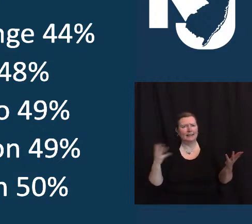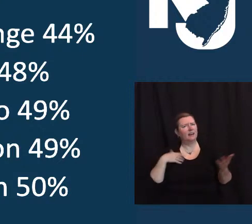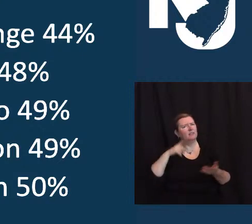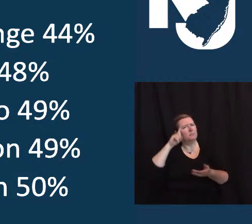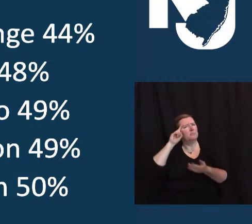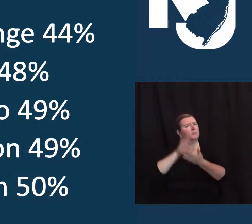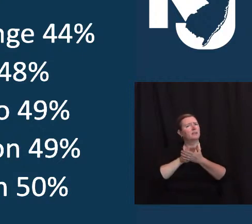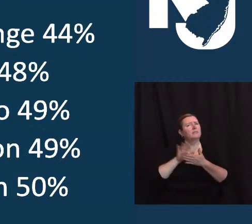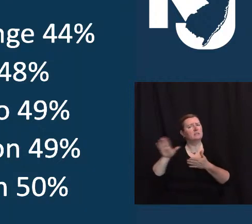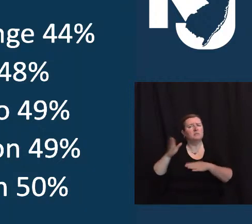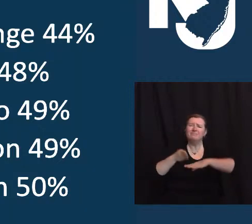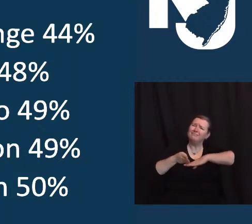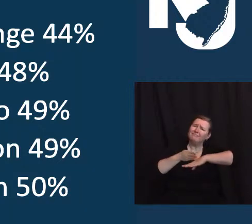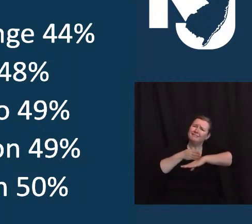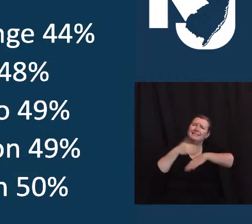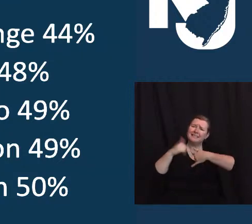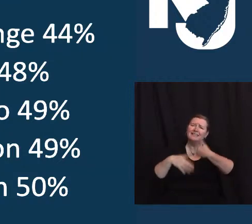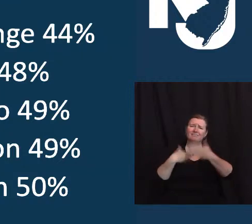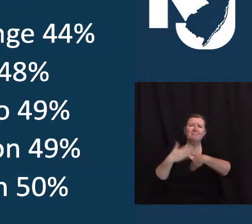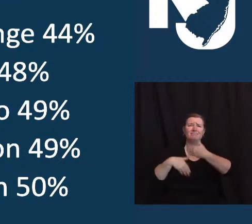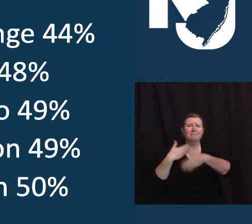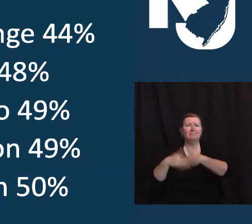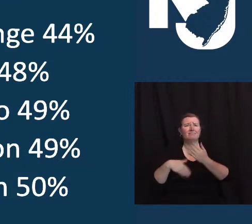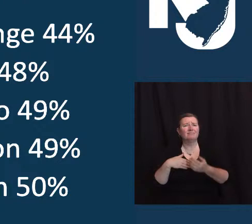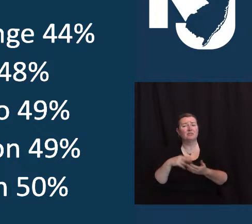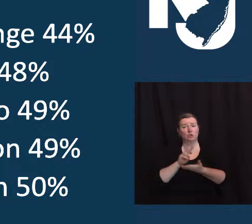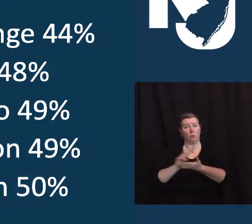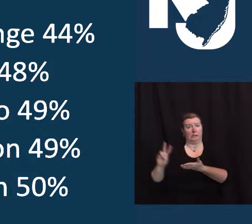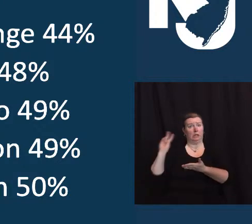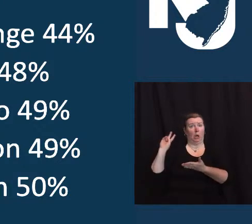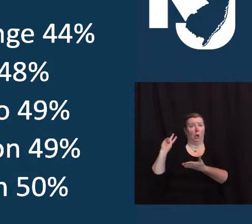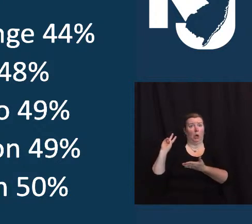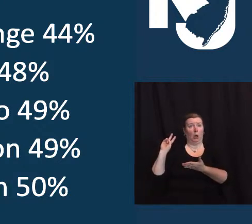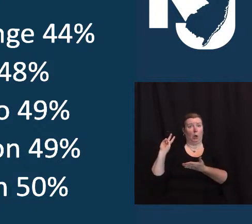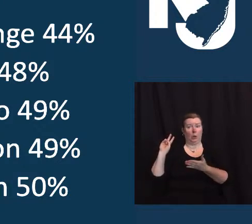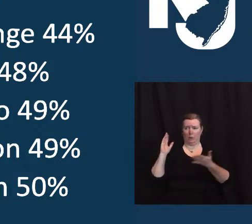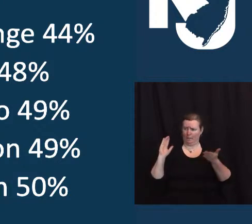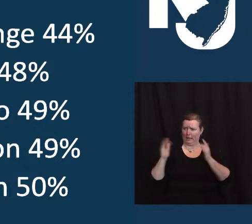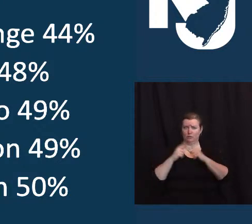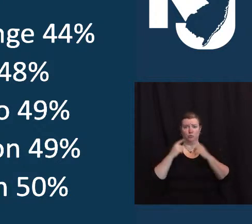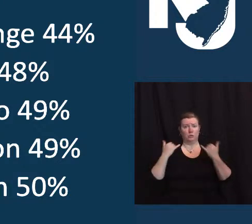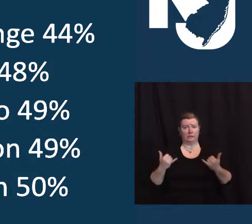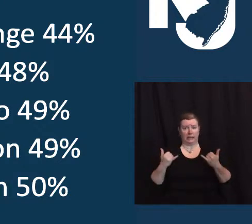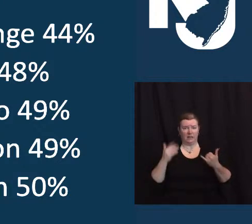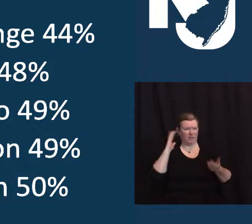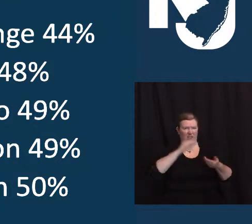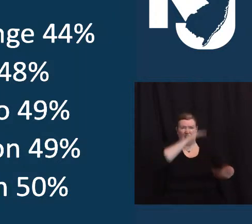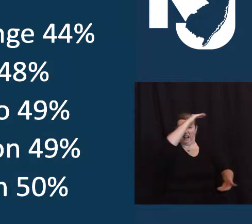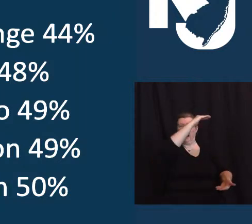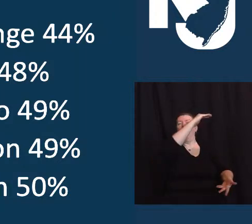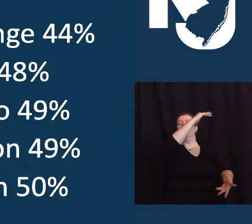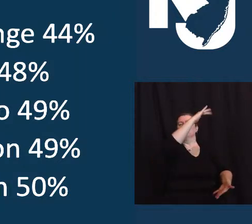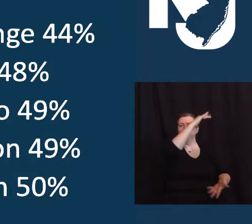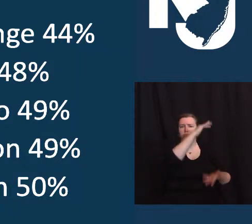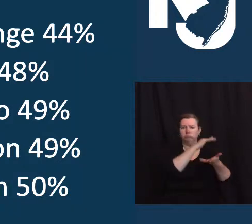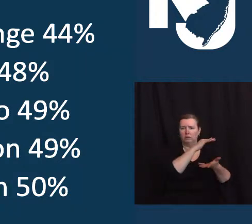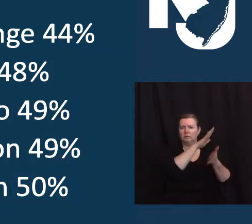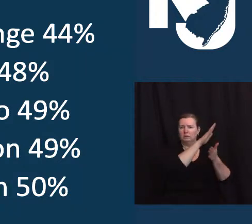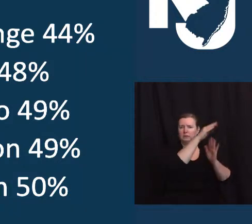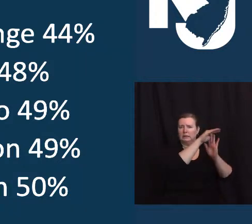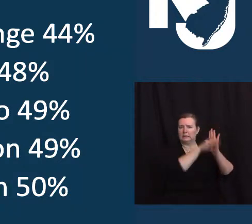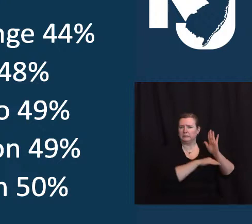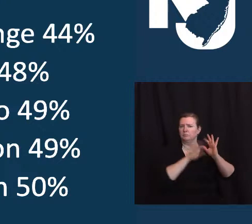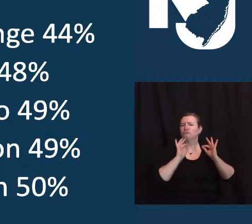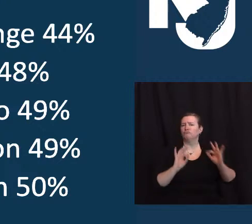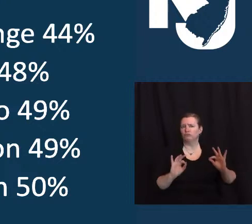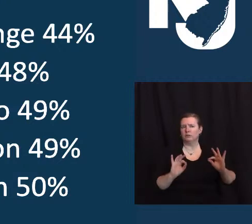week or two ago, progress has been meaningful, and we take our hat off to each and every one of them. I think I'm in Irvington later